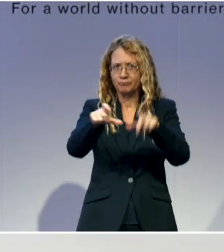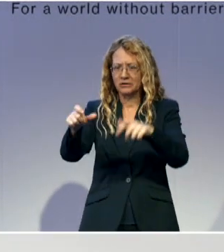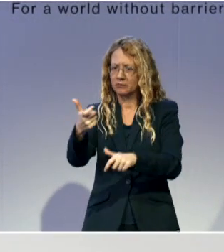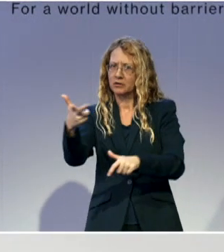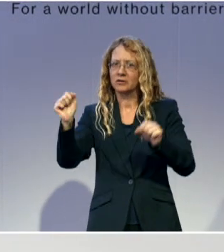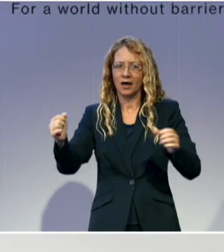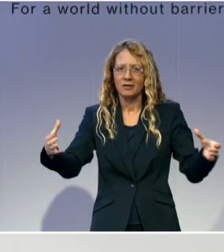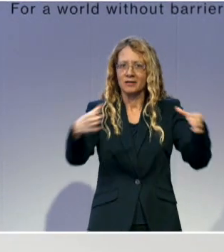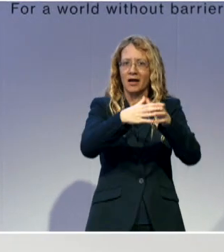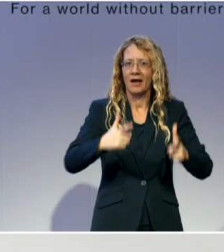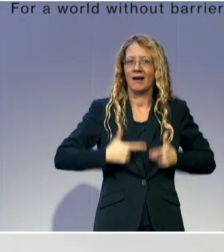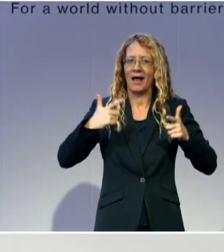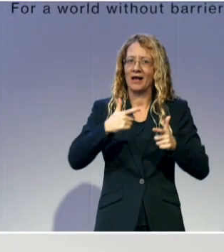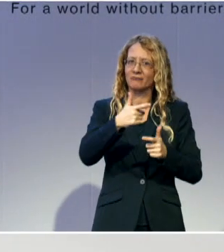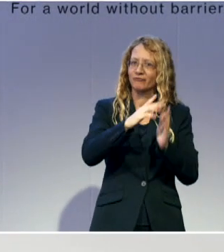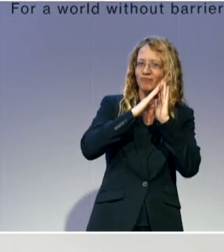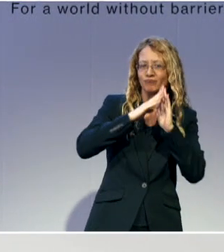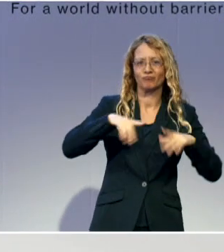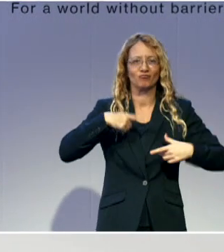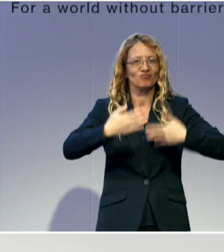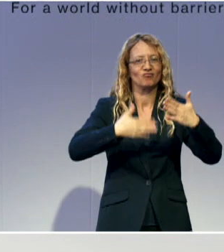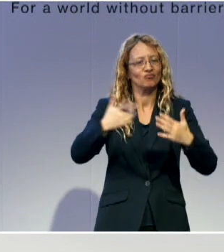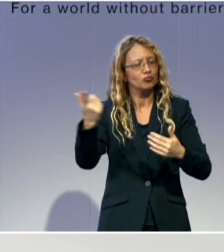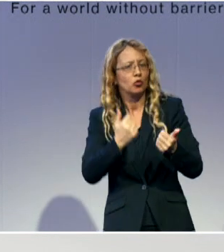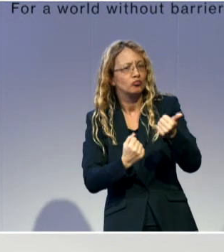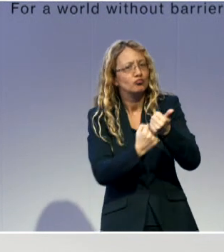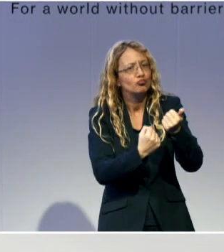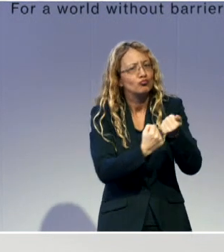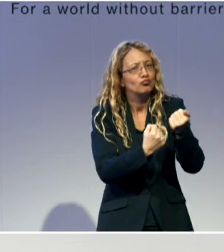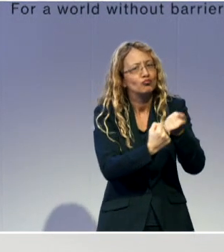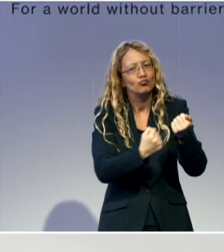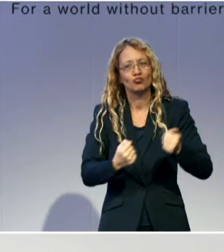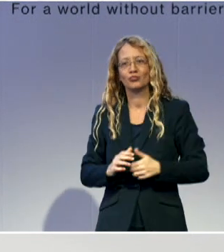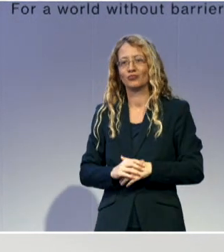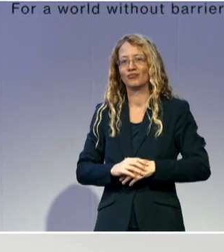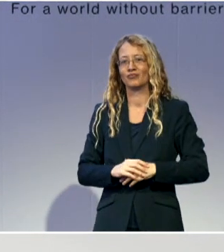activities. 80 users have moved into 25 houses across the country.